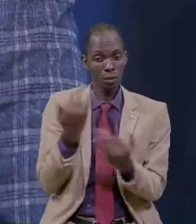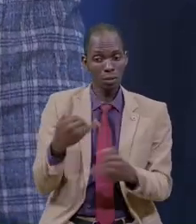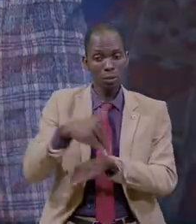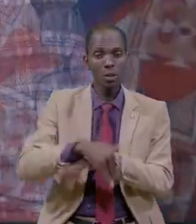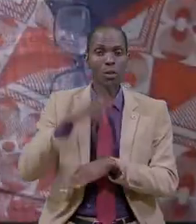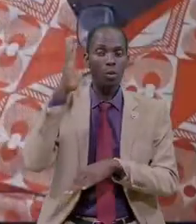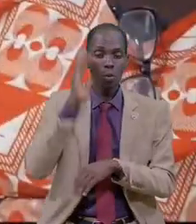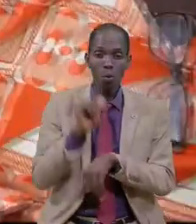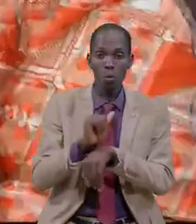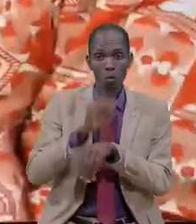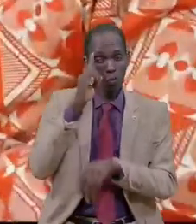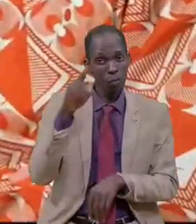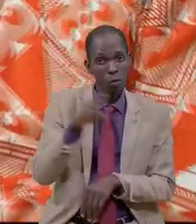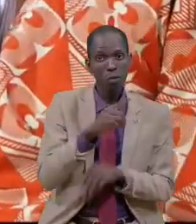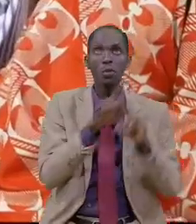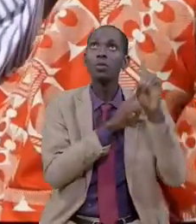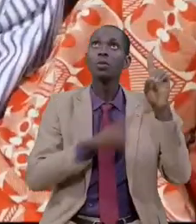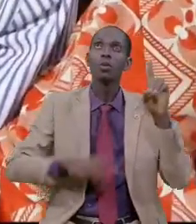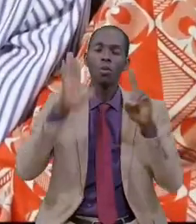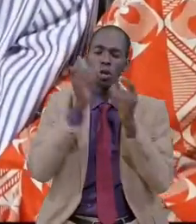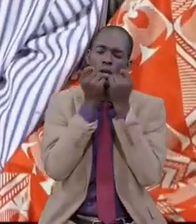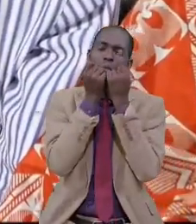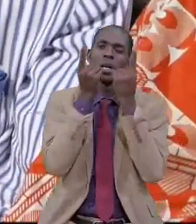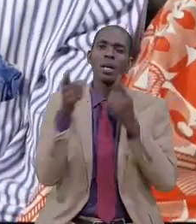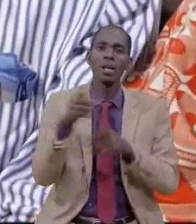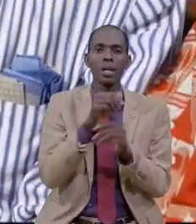you. The Lord will surprise you with a miracle.